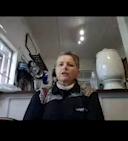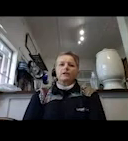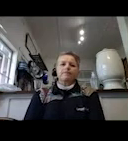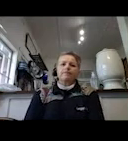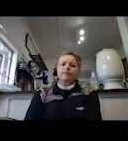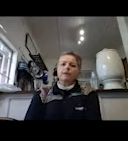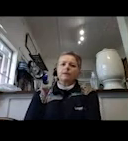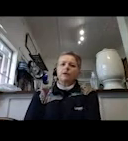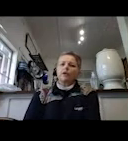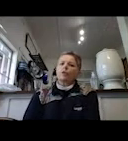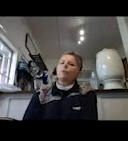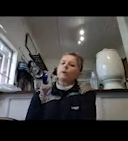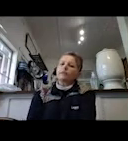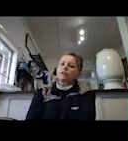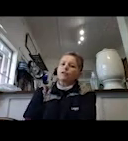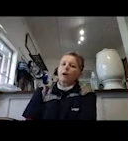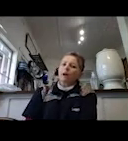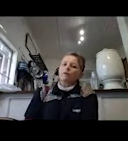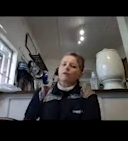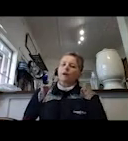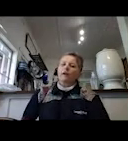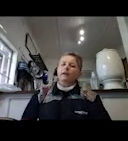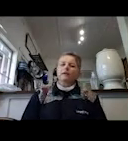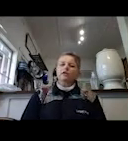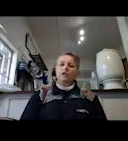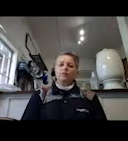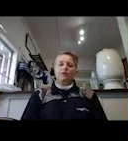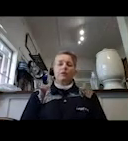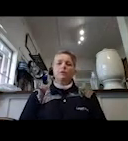Enforcement action. So once you have a